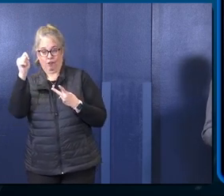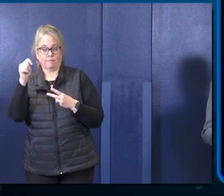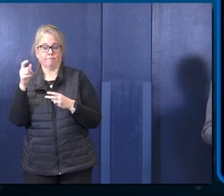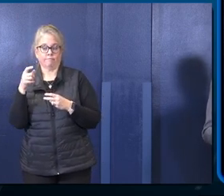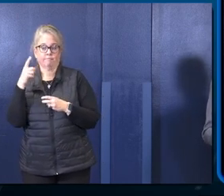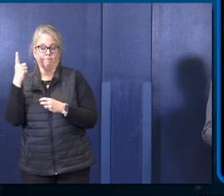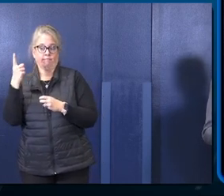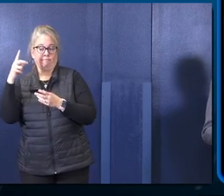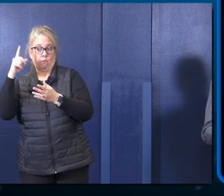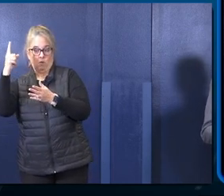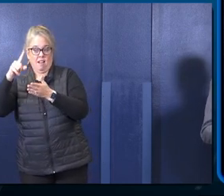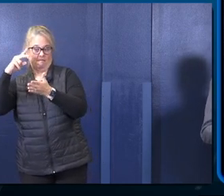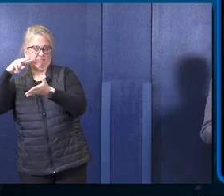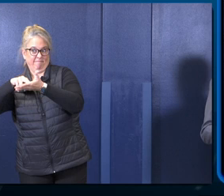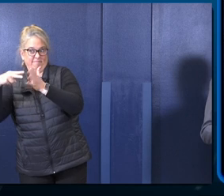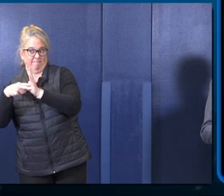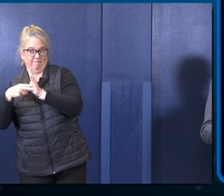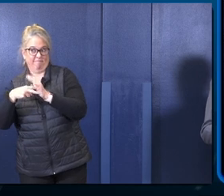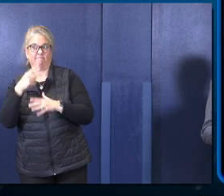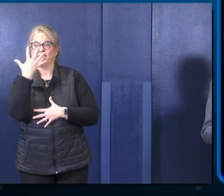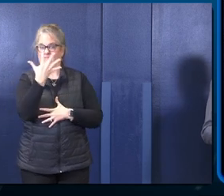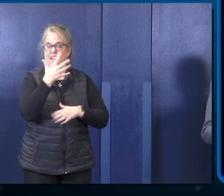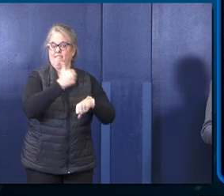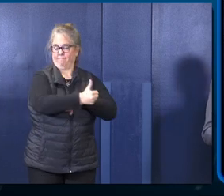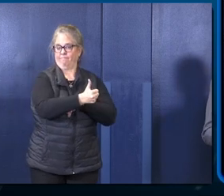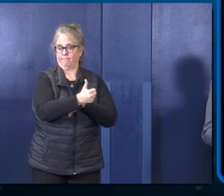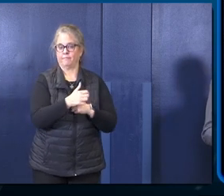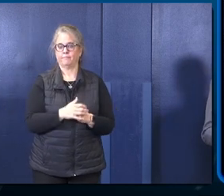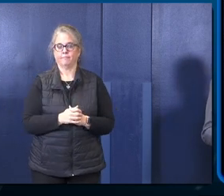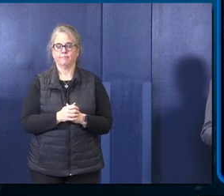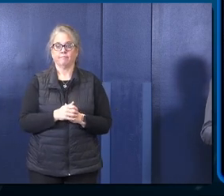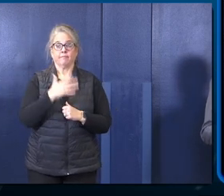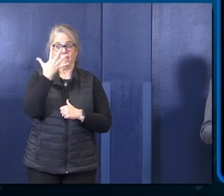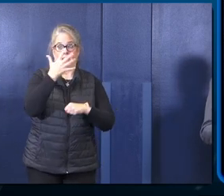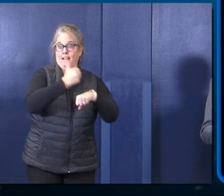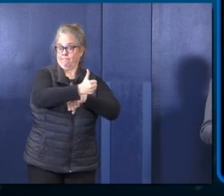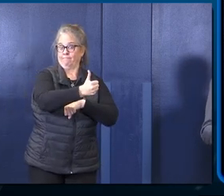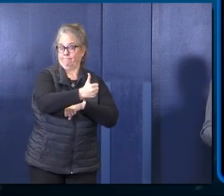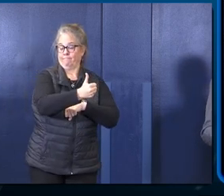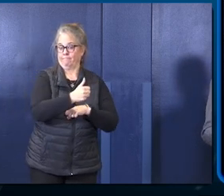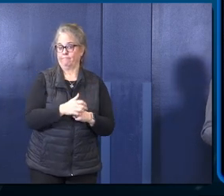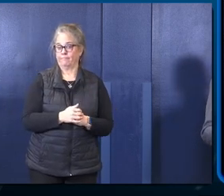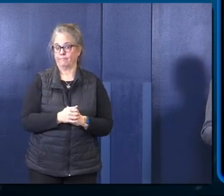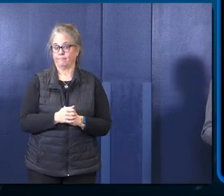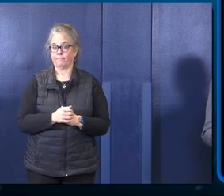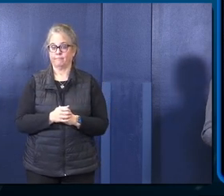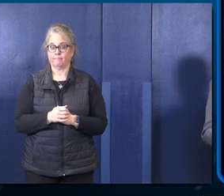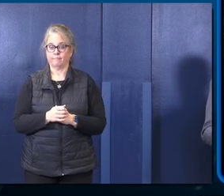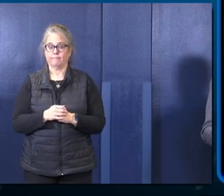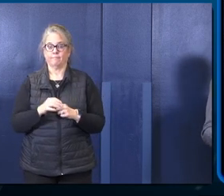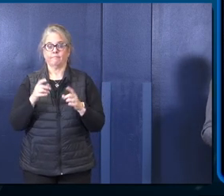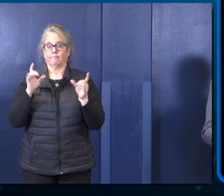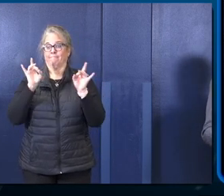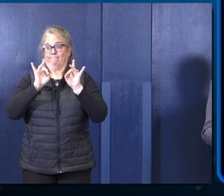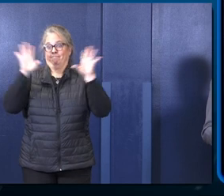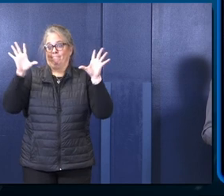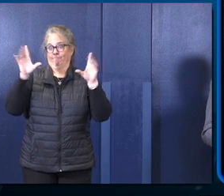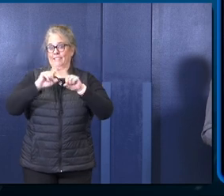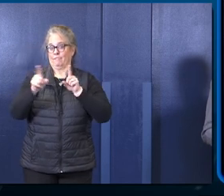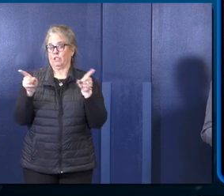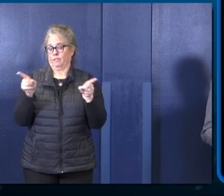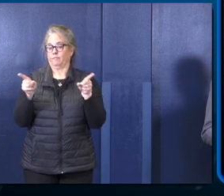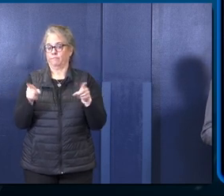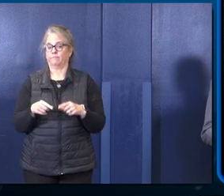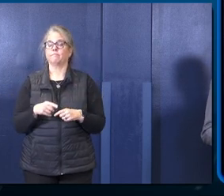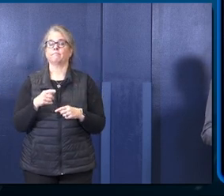of that version of murder, and then five counts of extreme indifference murder. Both of those potential sentences are life